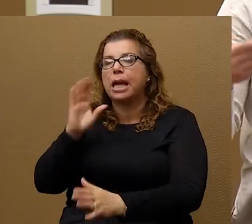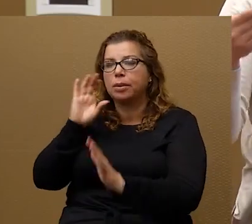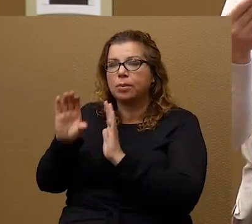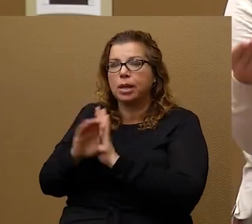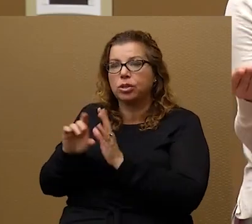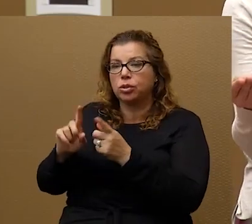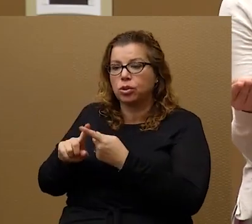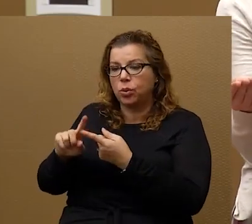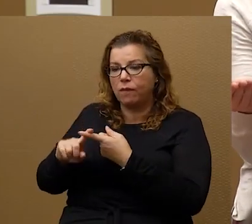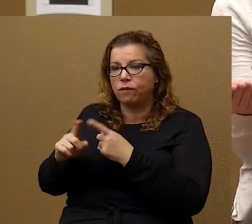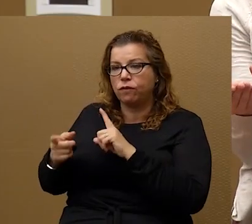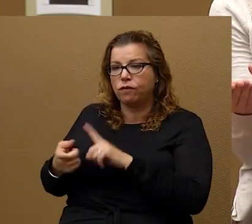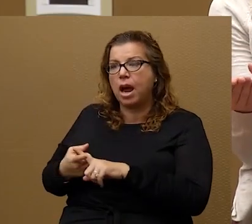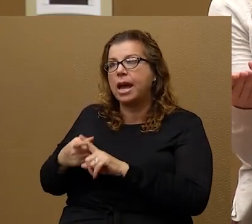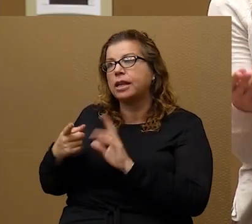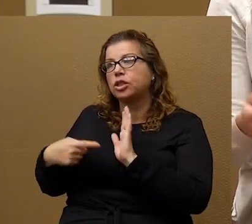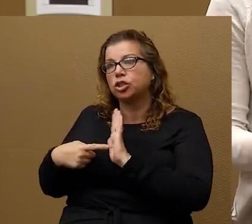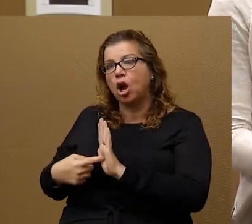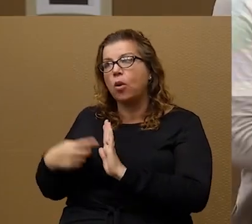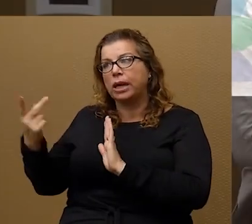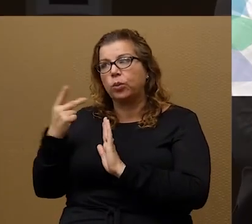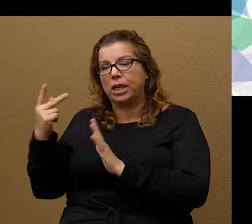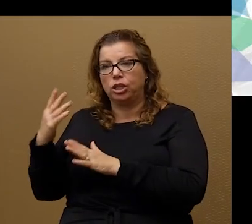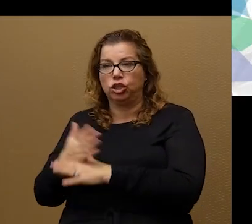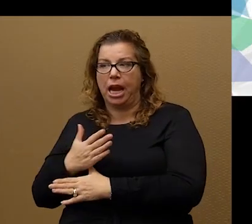and say, can you share with me?